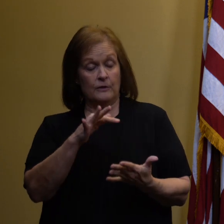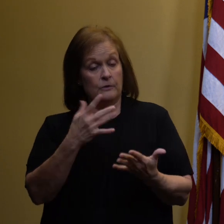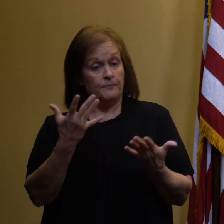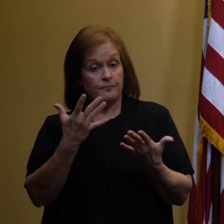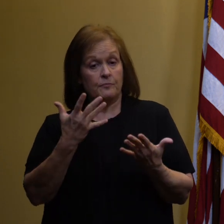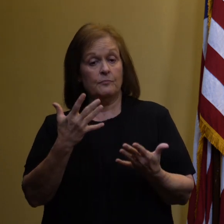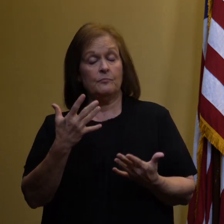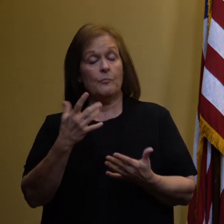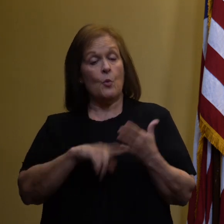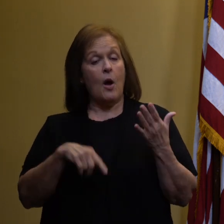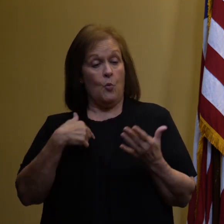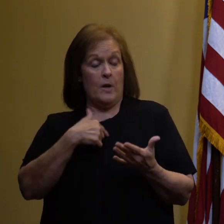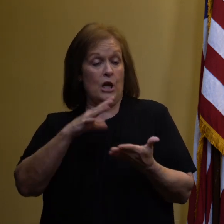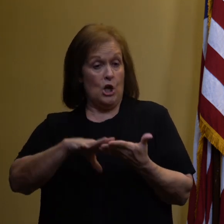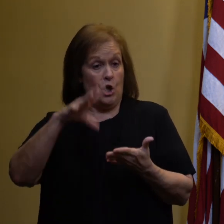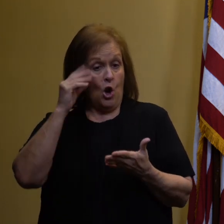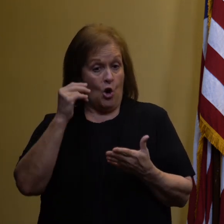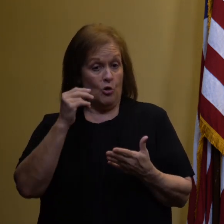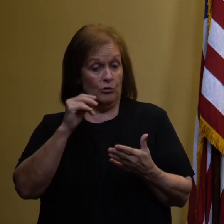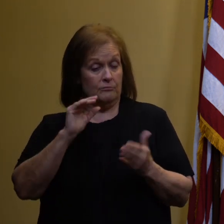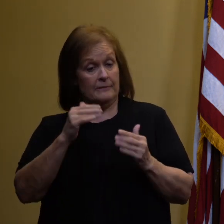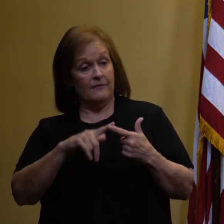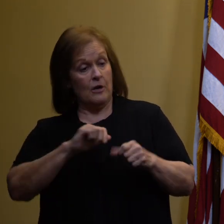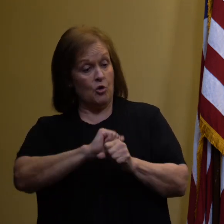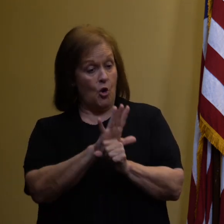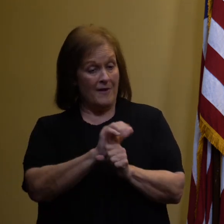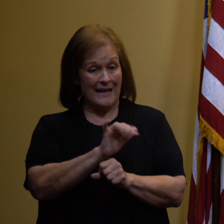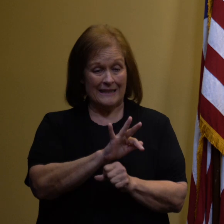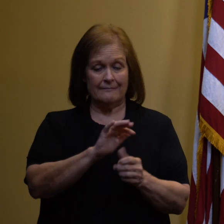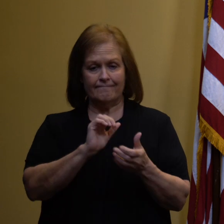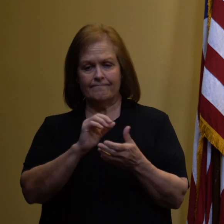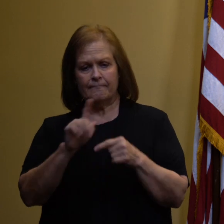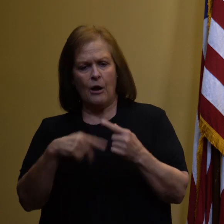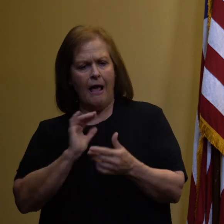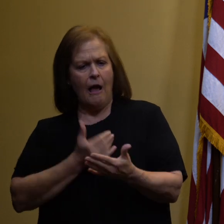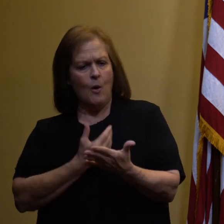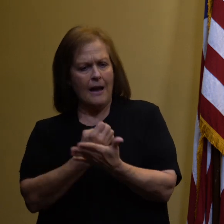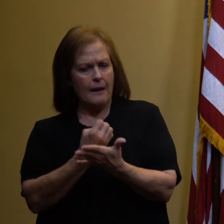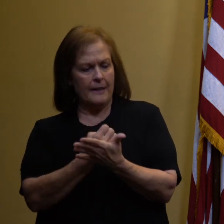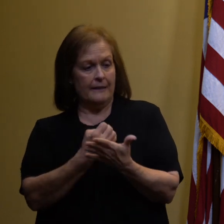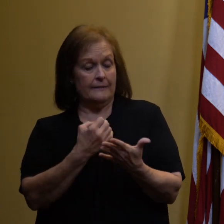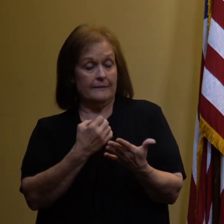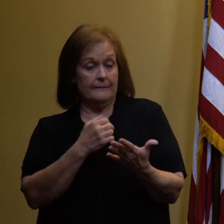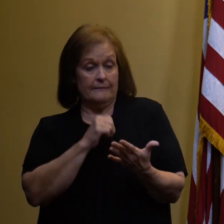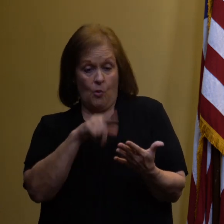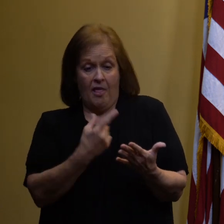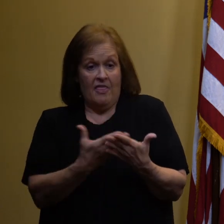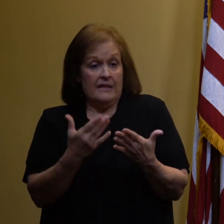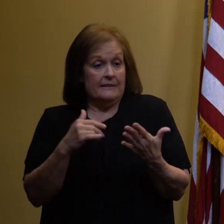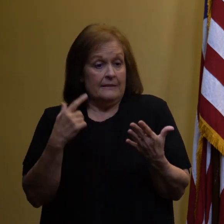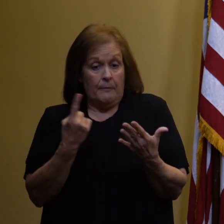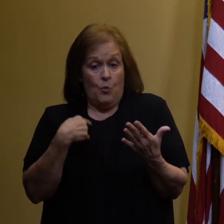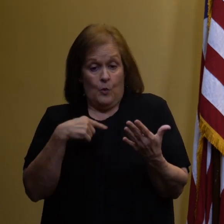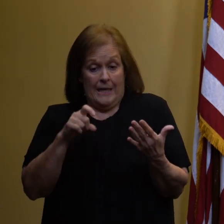else, especially from COVID-19, diversifying our economy is something that we not only need to do, we have